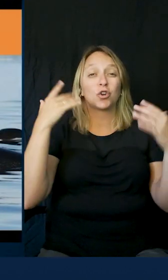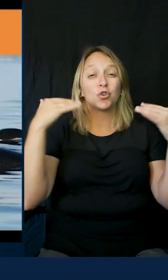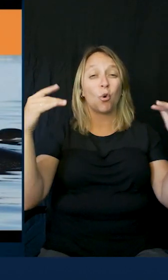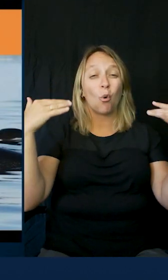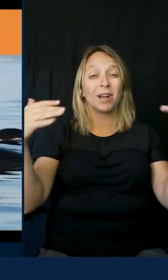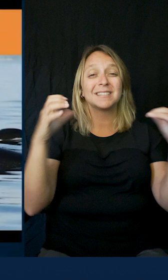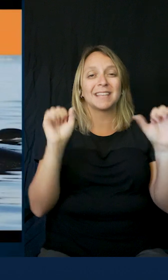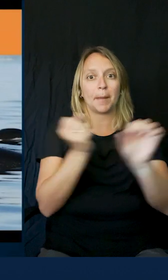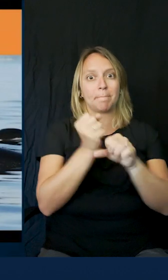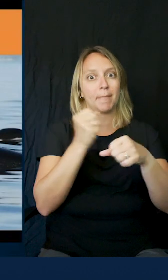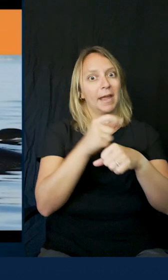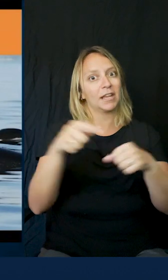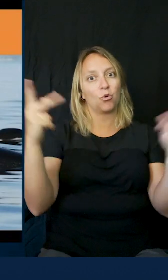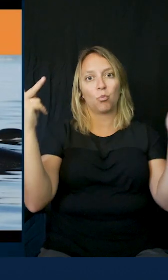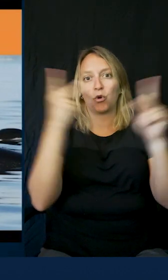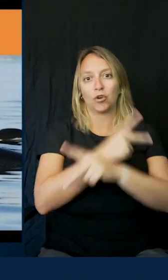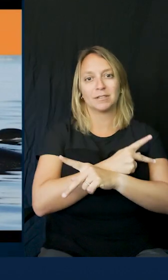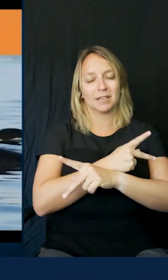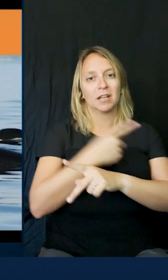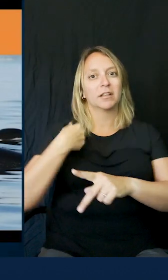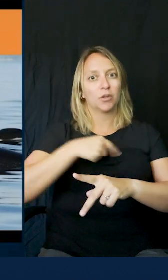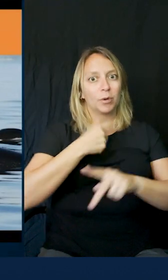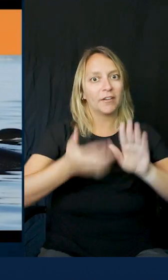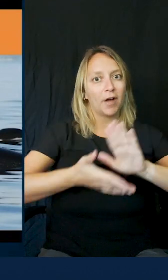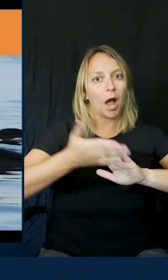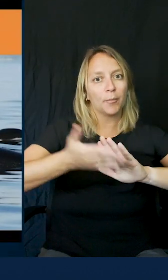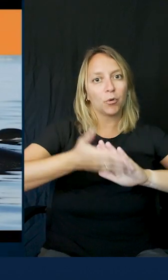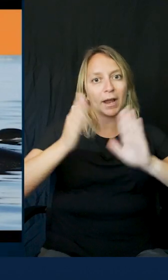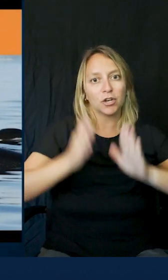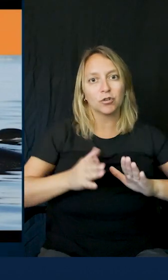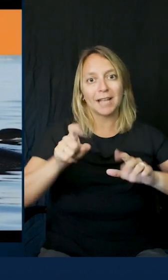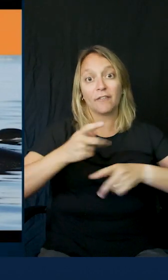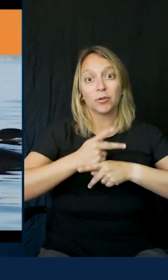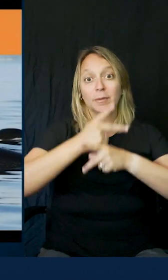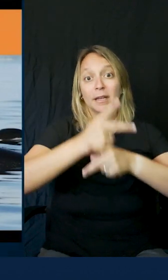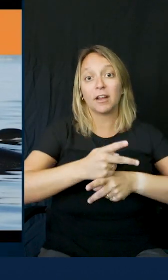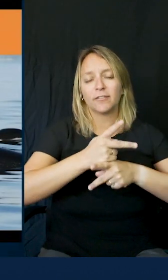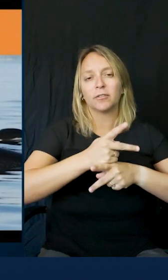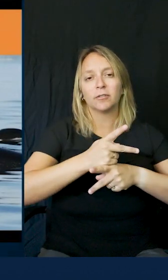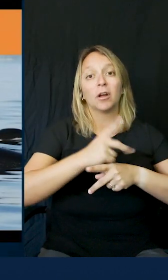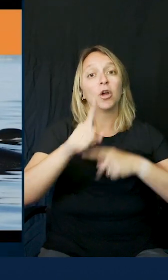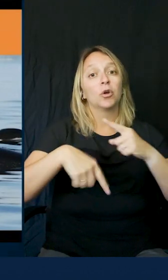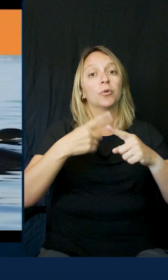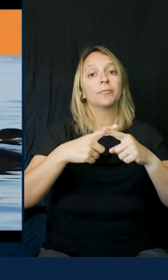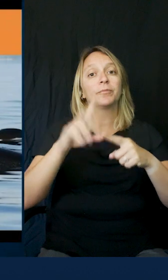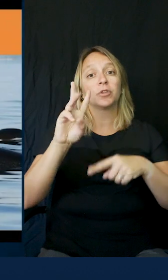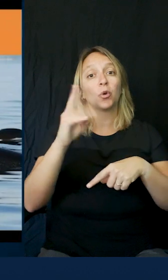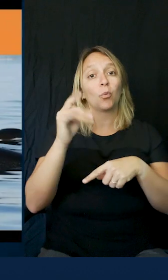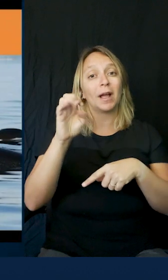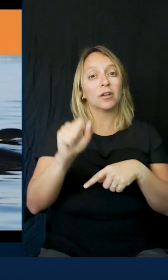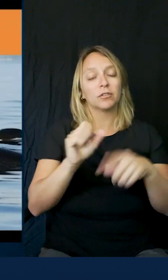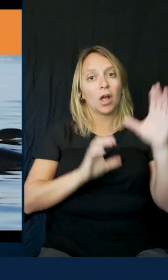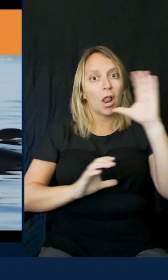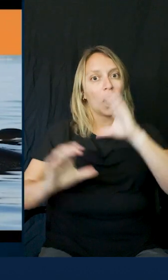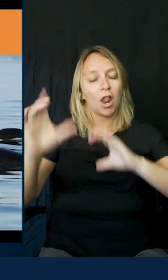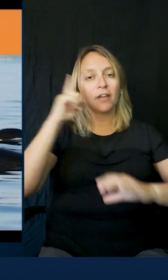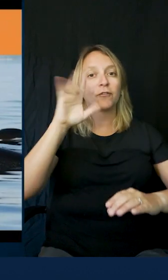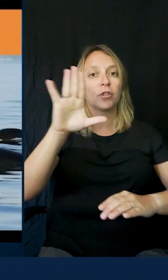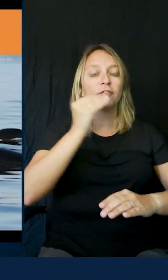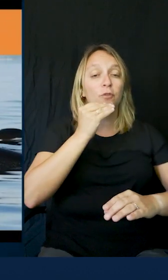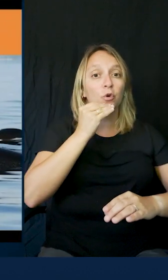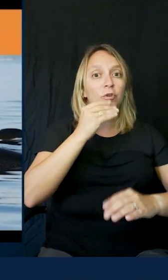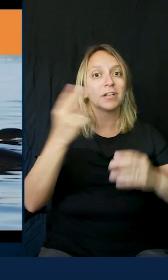as vessel operators come in. So when these whales are looking for their prey, they're using sound. They echolocate to find their